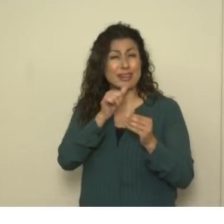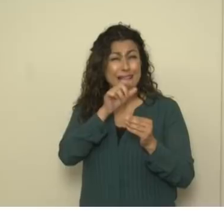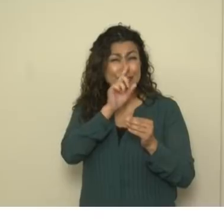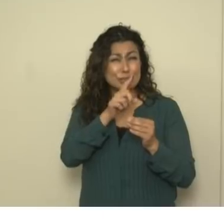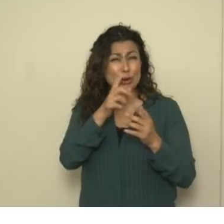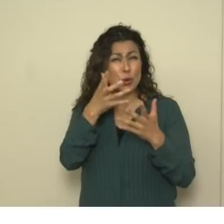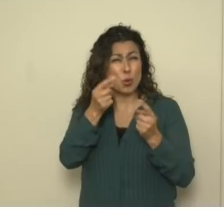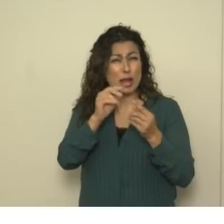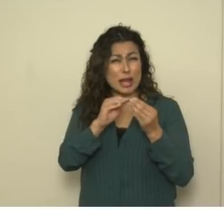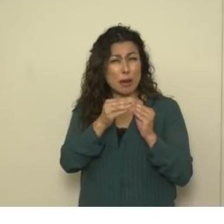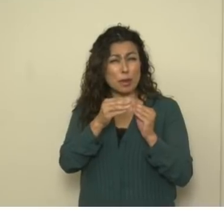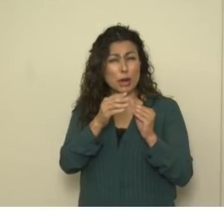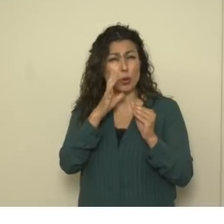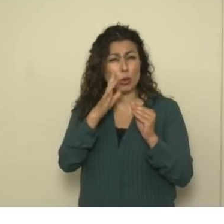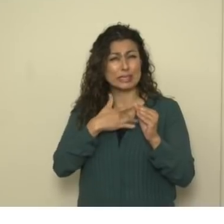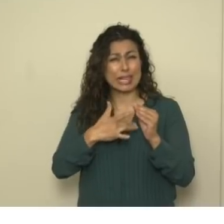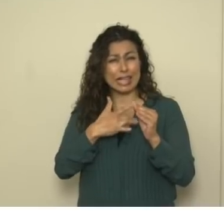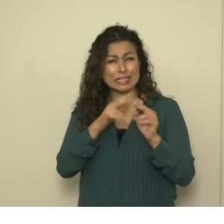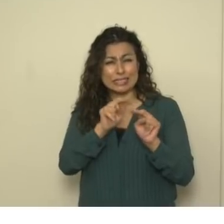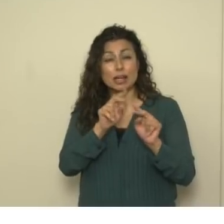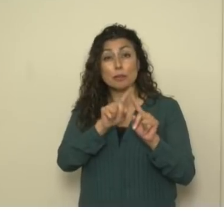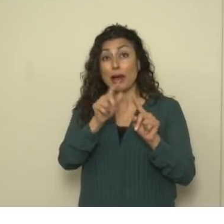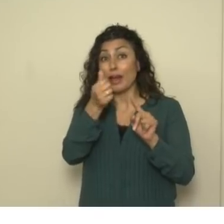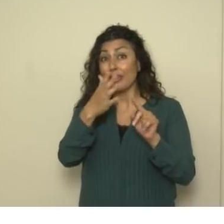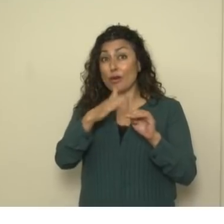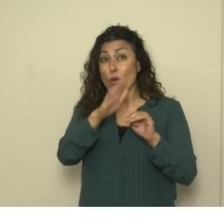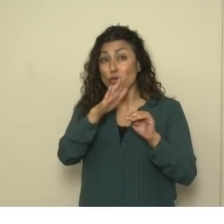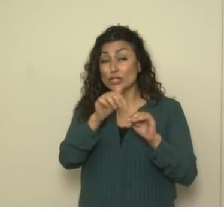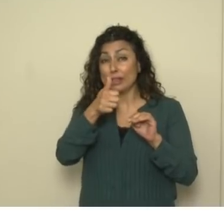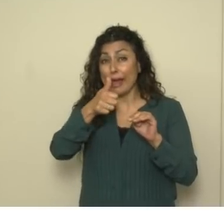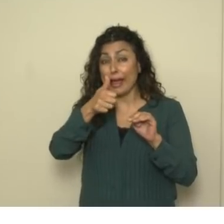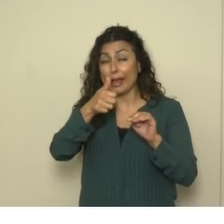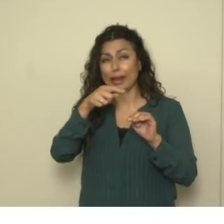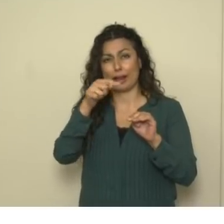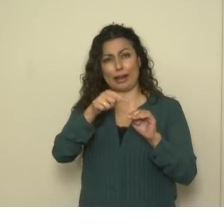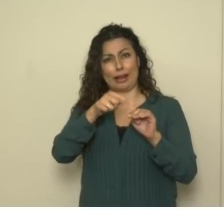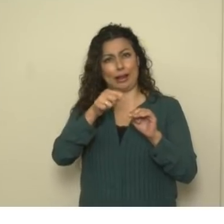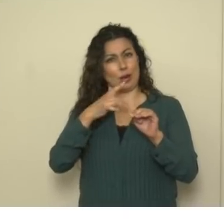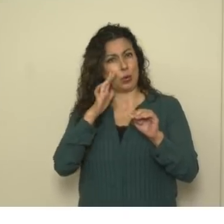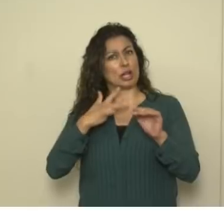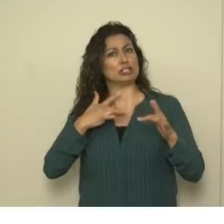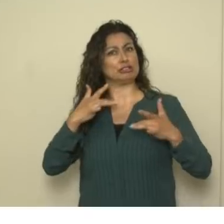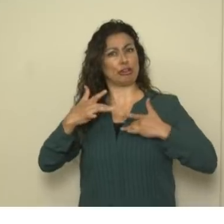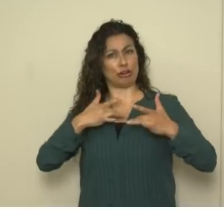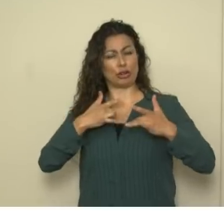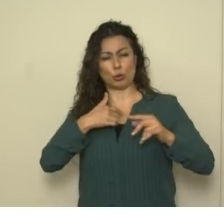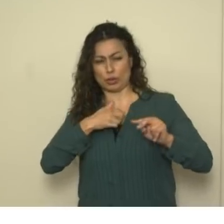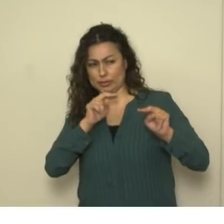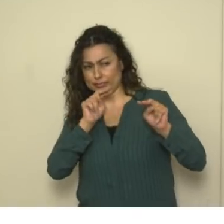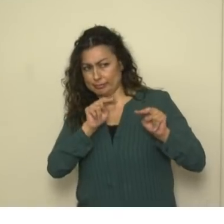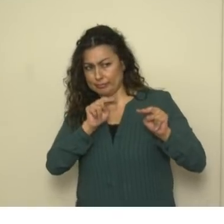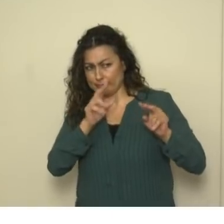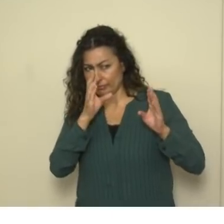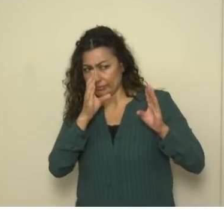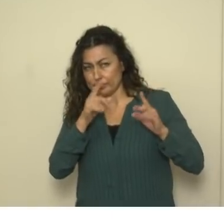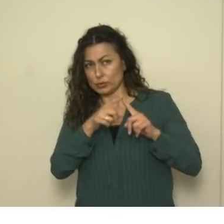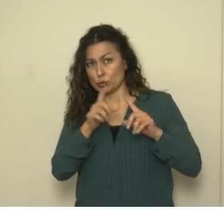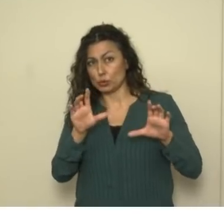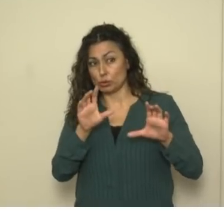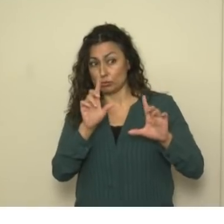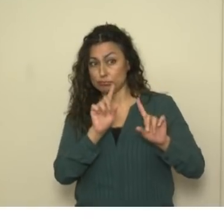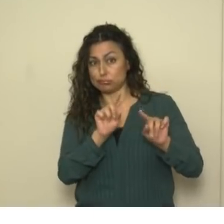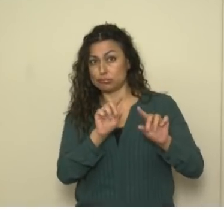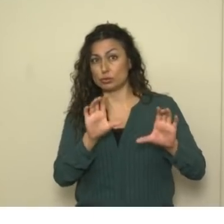on what number we're going to peg it at, but anything over 10 is an area of concern for us, and where we're focusing to go out and do more